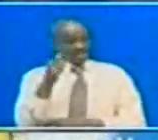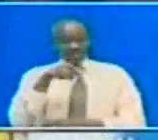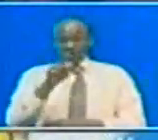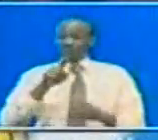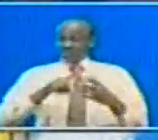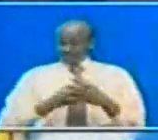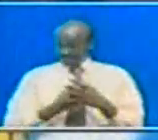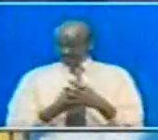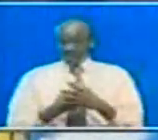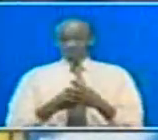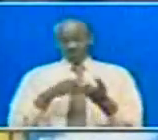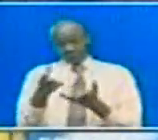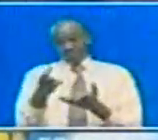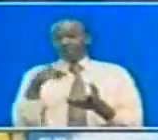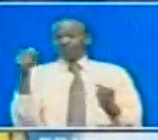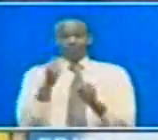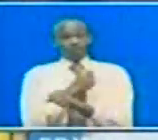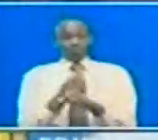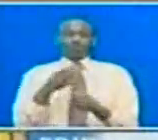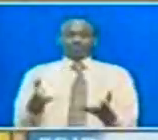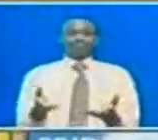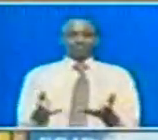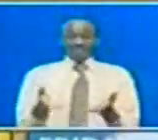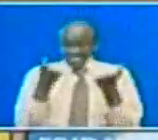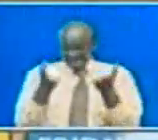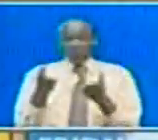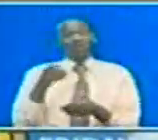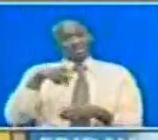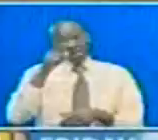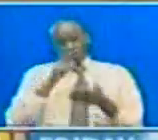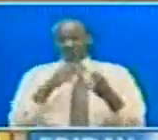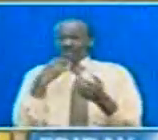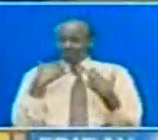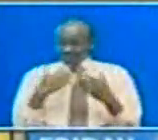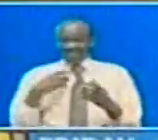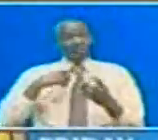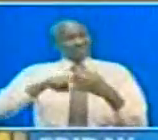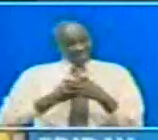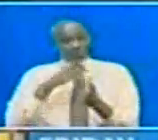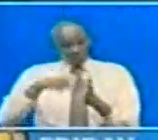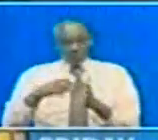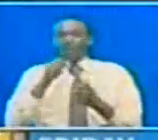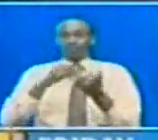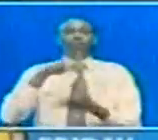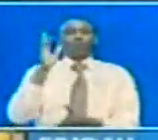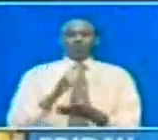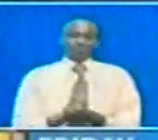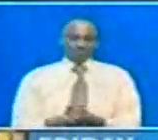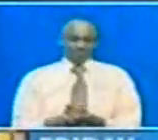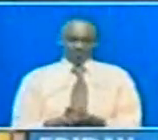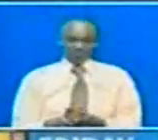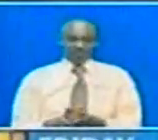cane production, they could not bridge the gap. But Mumias insists things will improve once it restarts production. We get